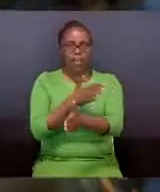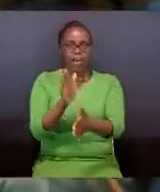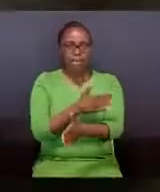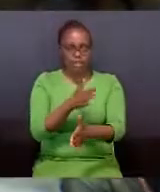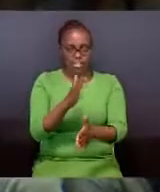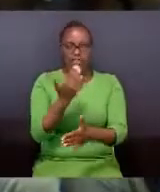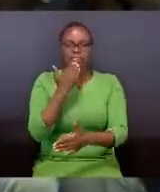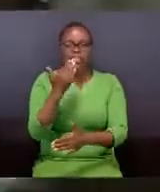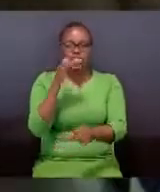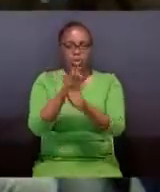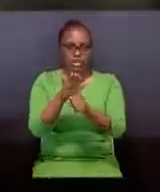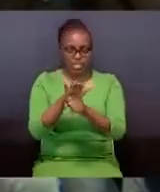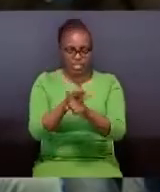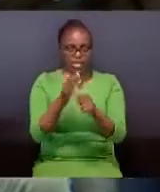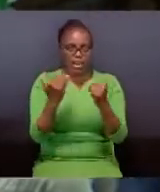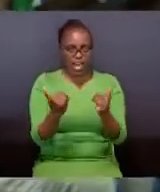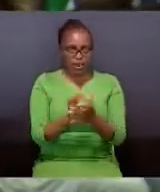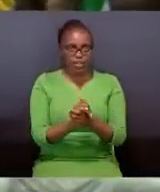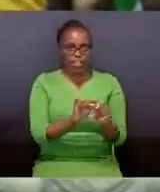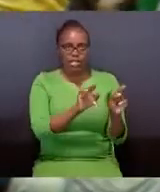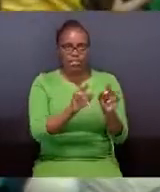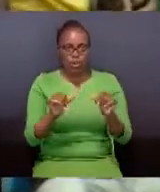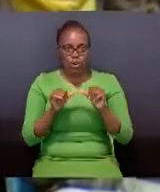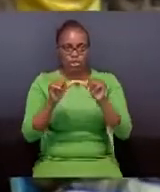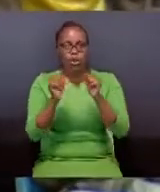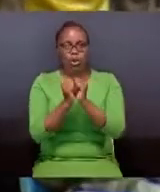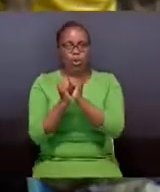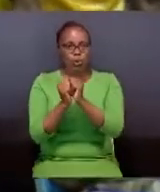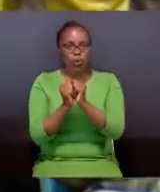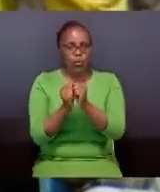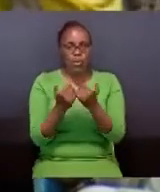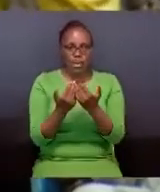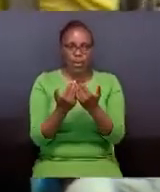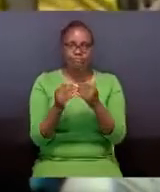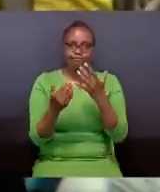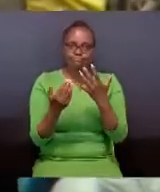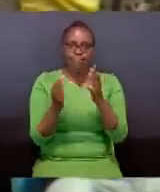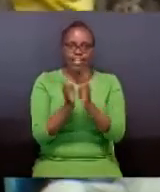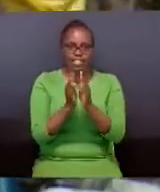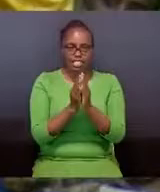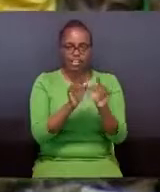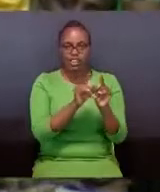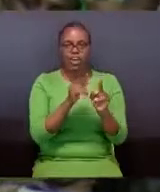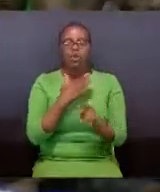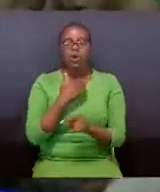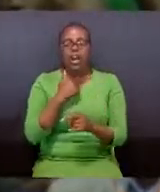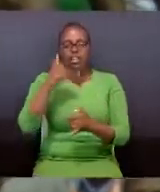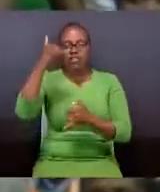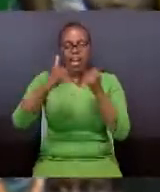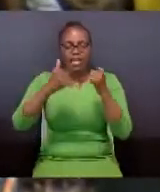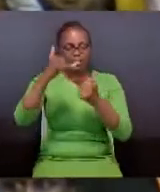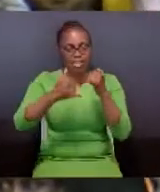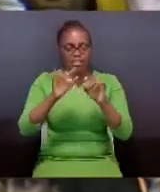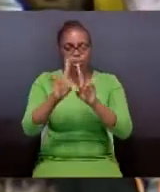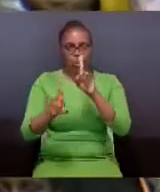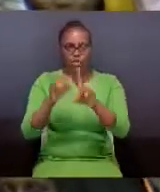thank you very much for that interlude. And now we're going to continue with our question and answer session, and we're going to take our last round of questions